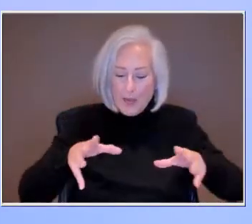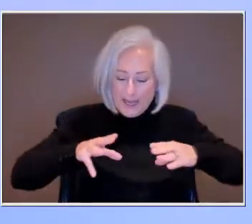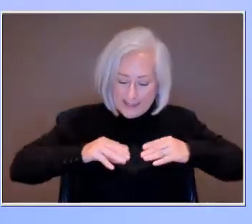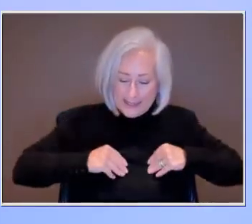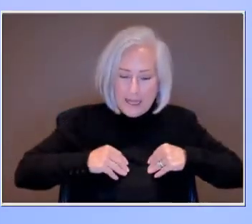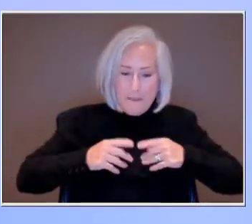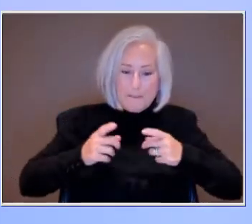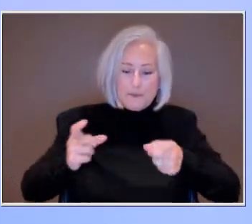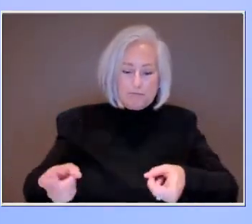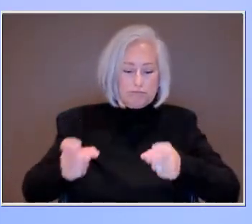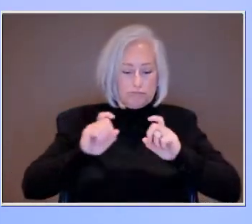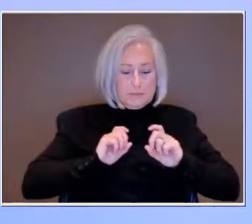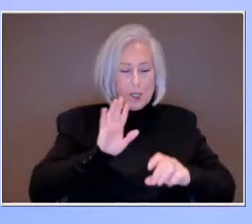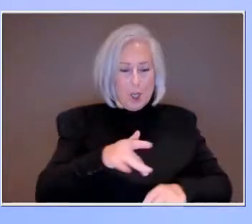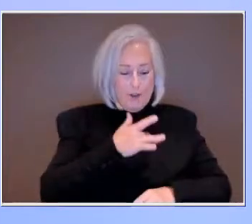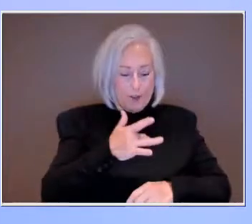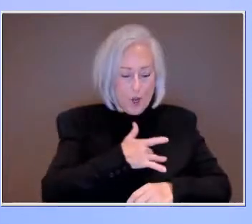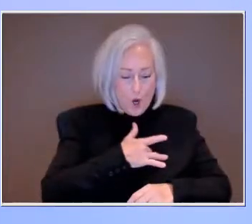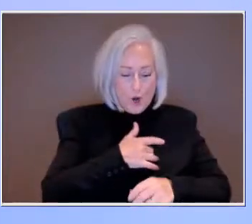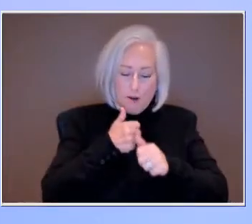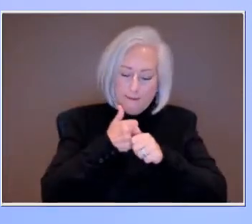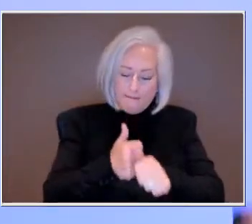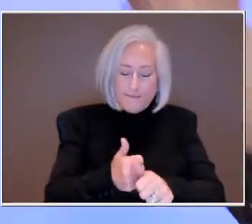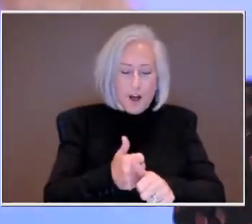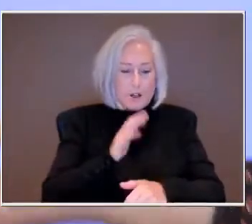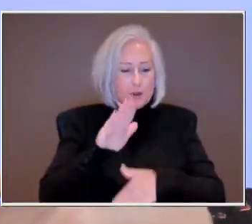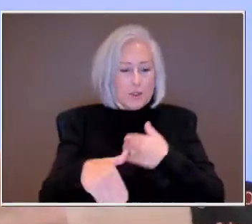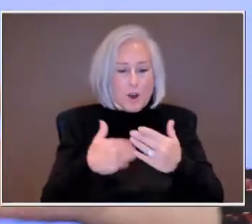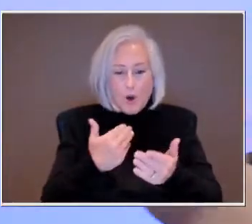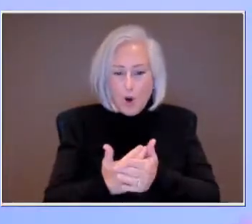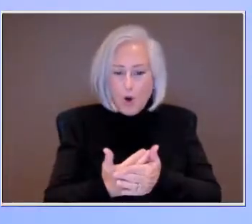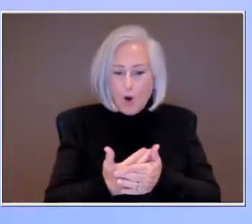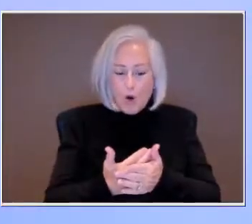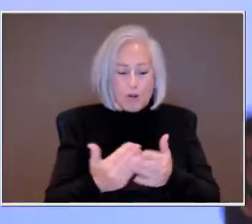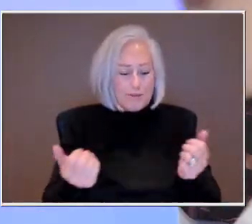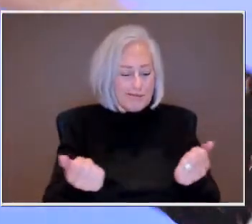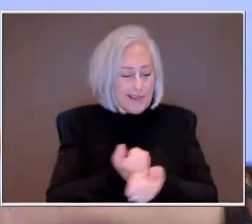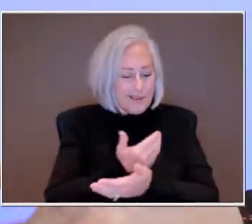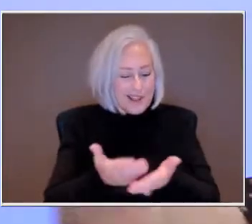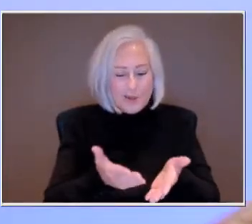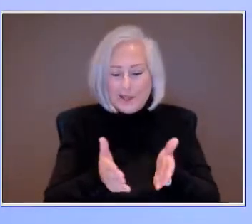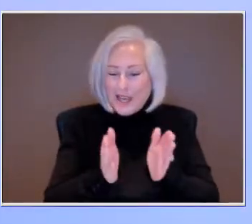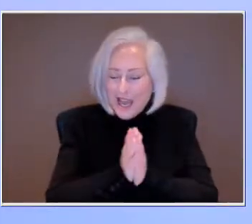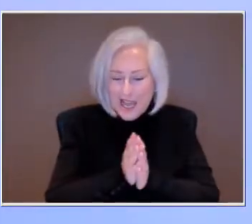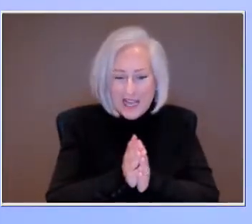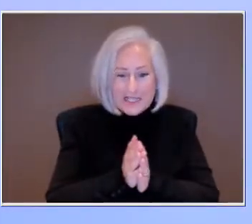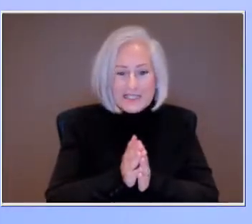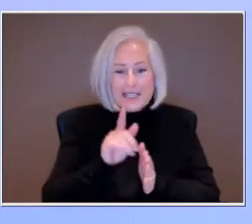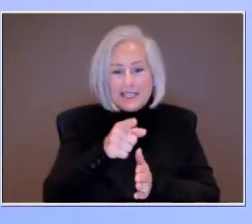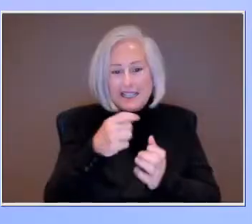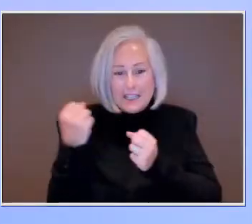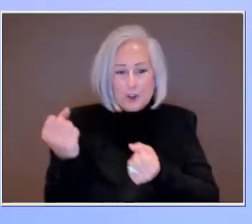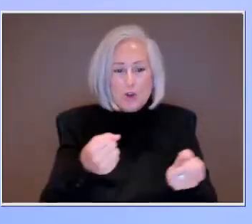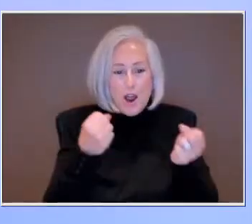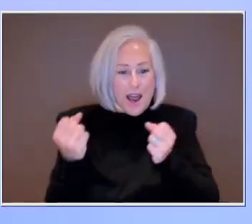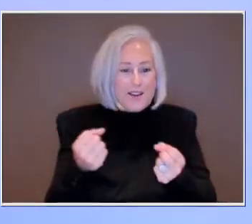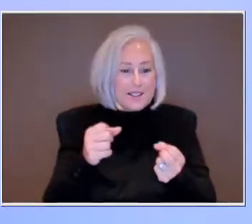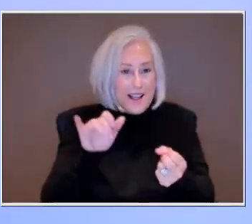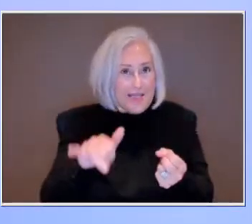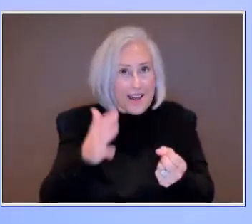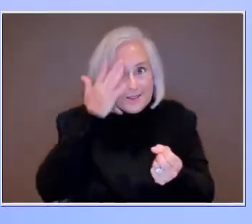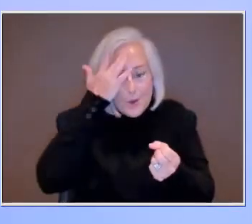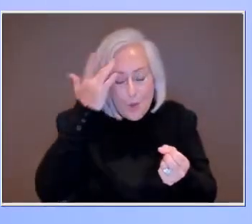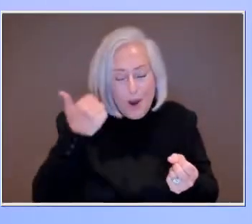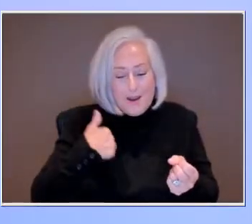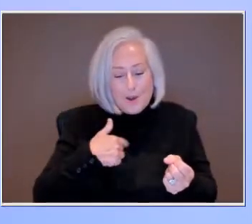we've asked. He's been super proactive, and he's thriving, right? And this is why we do what we do. We